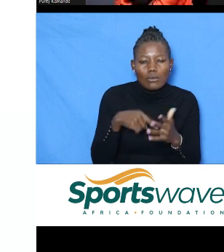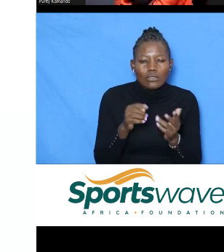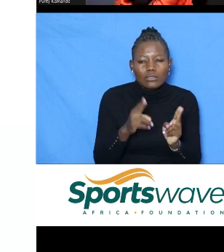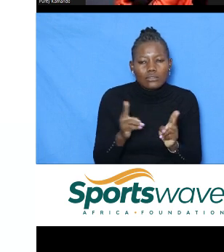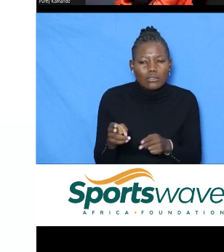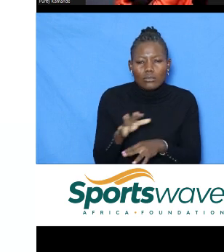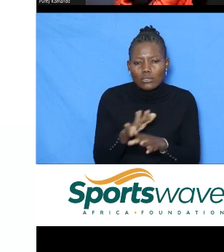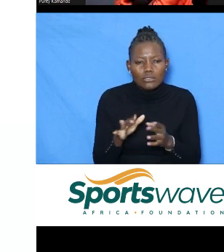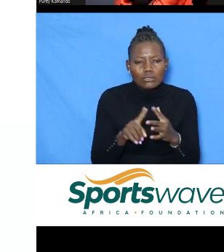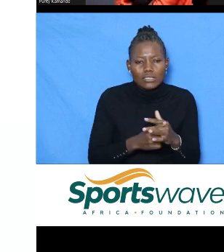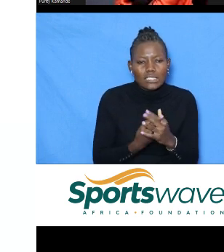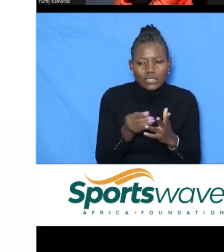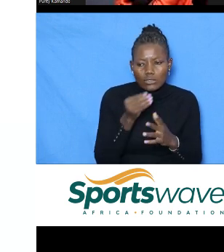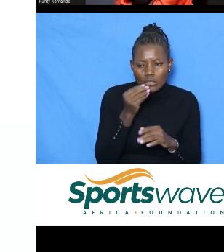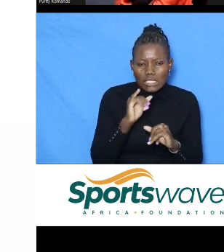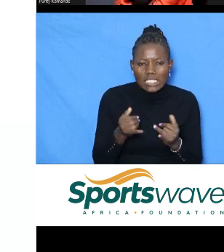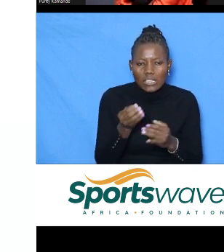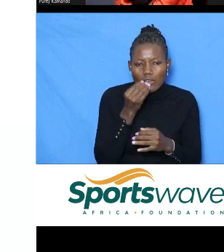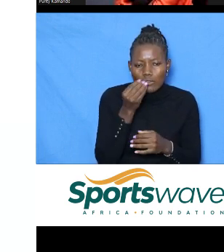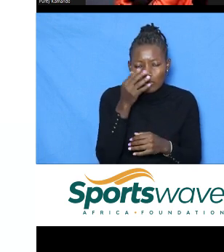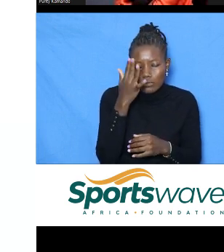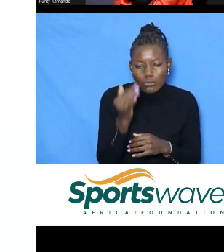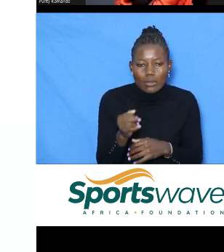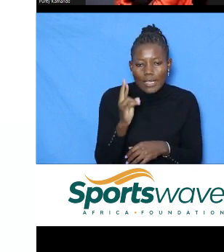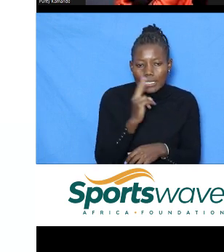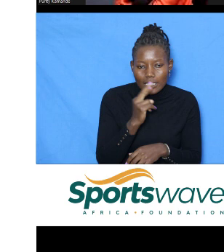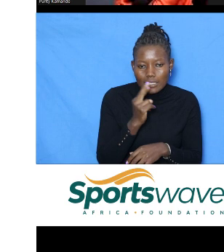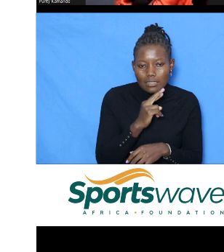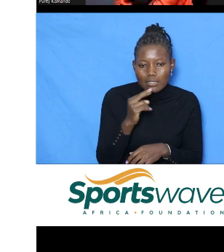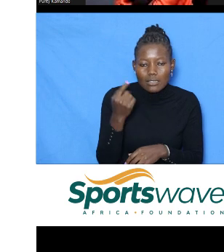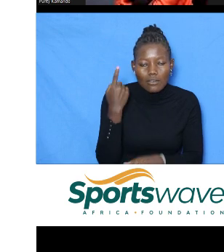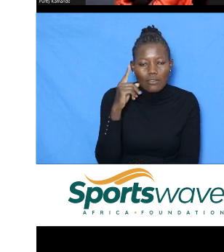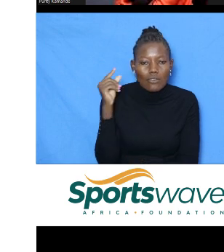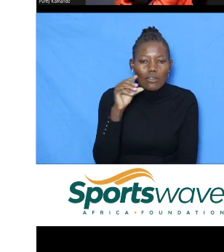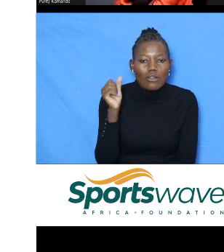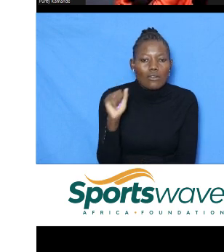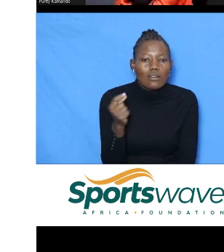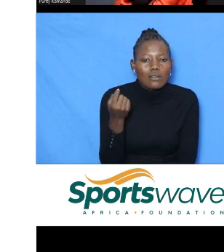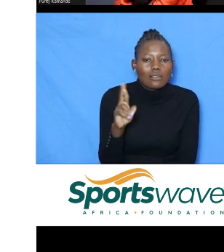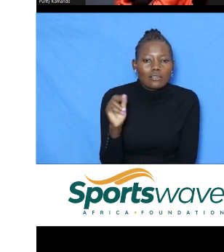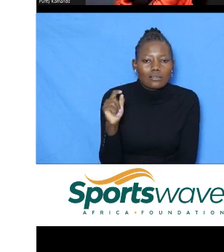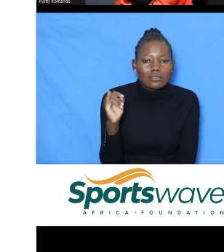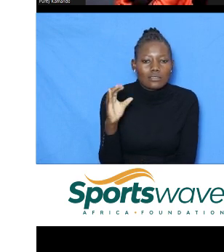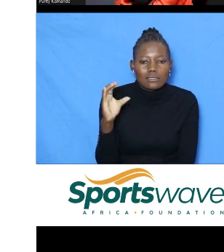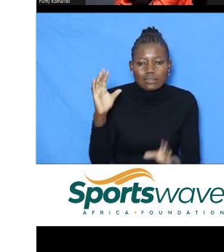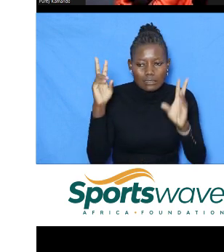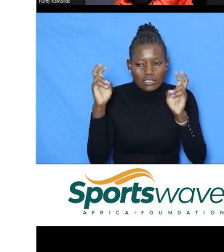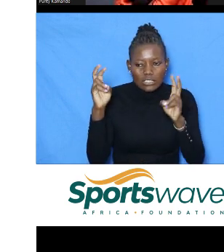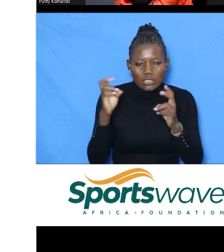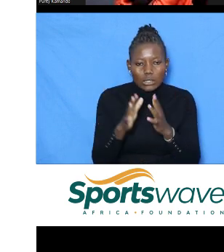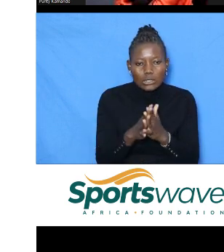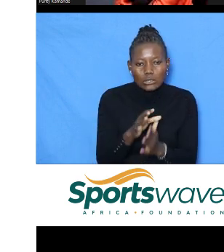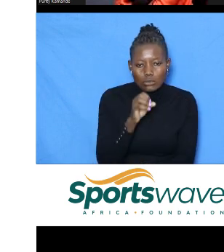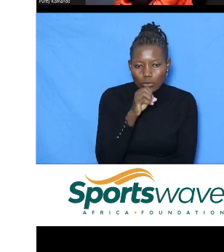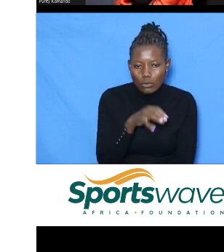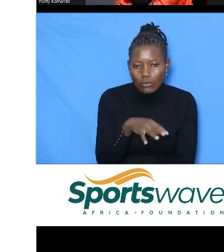experimenting with new foods because, again, of the risk of some of the gastrointestinal issues, nausea, vomiting, diarrhea that